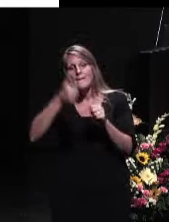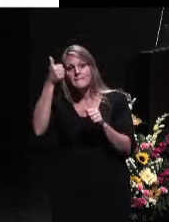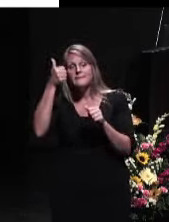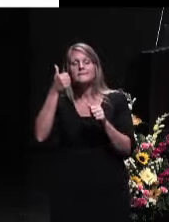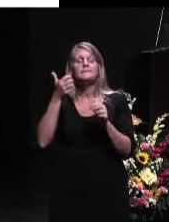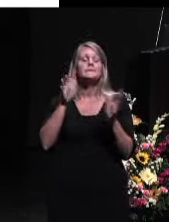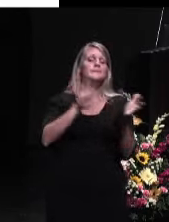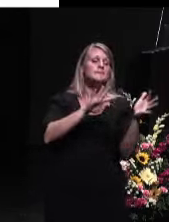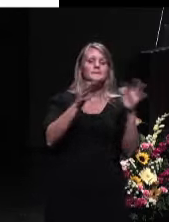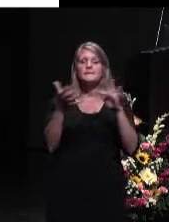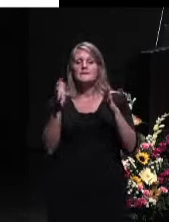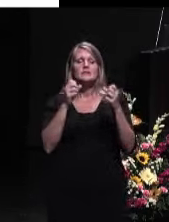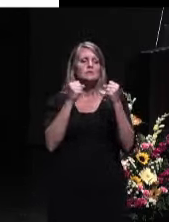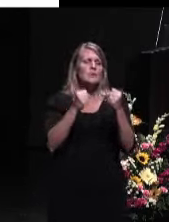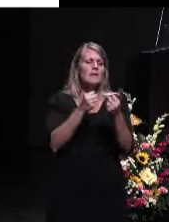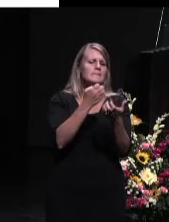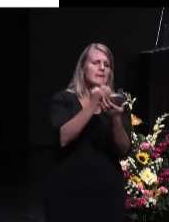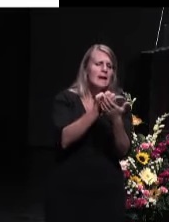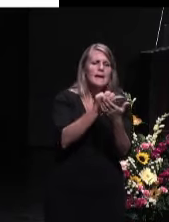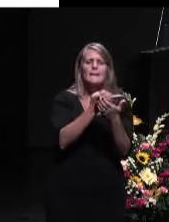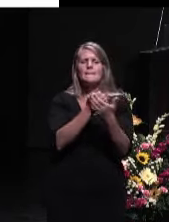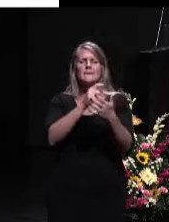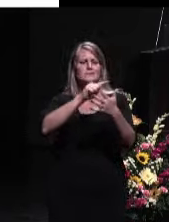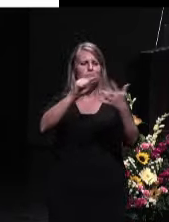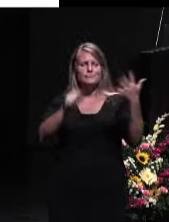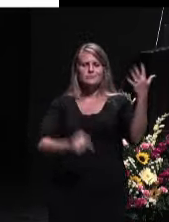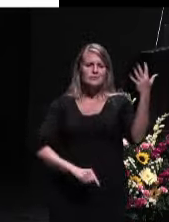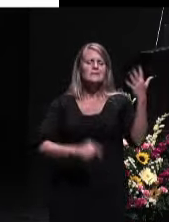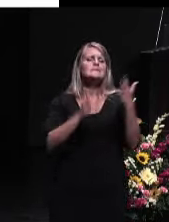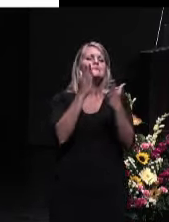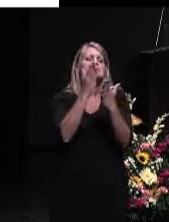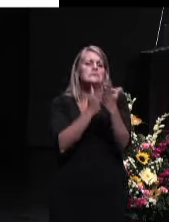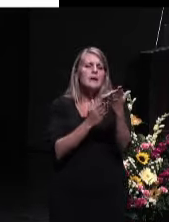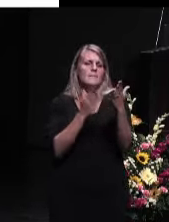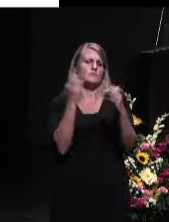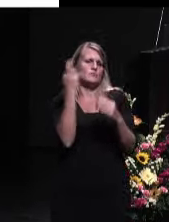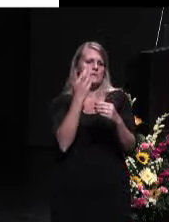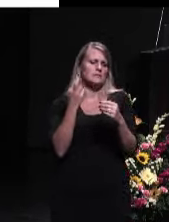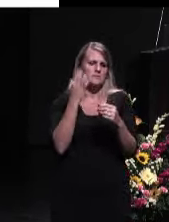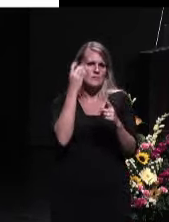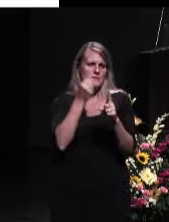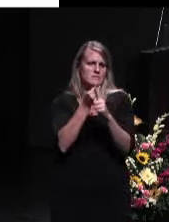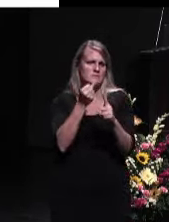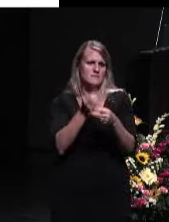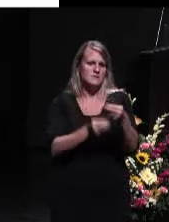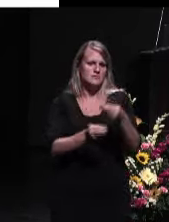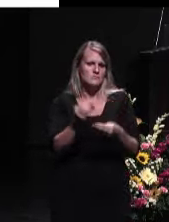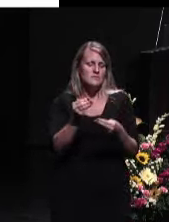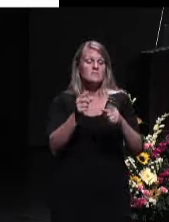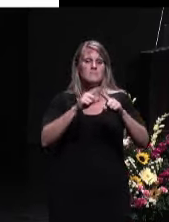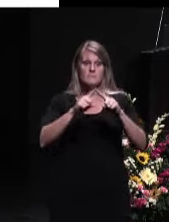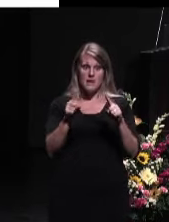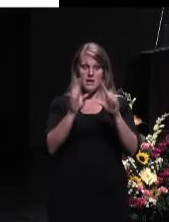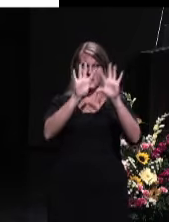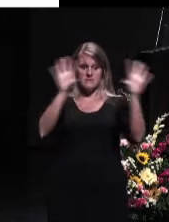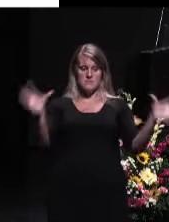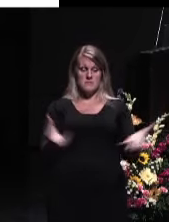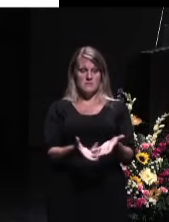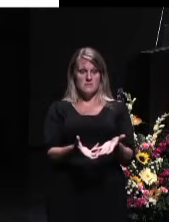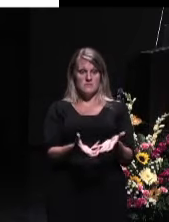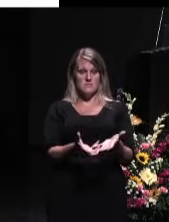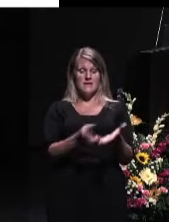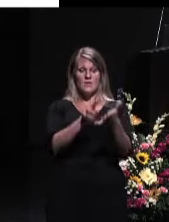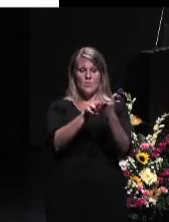work, strong economy, a number of these other factors, and those are just some of them. This results together, if you put the